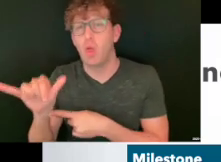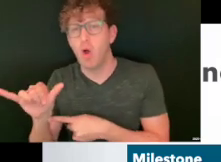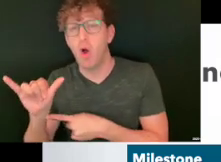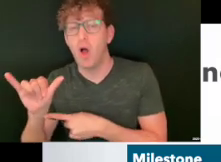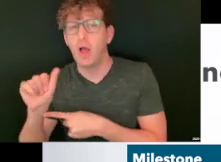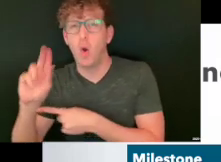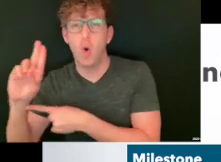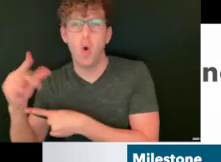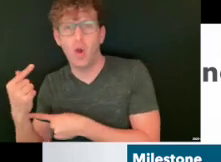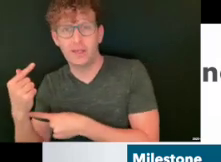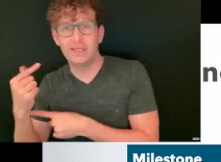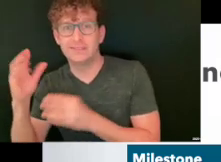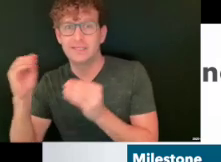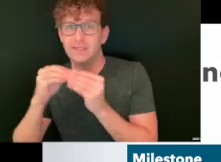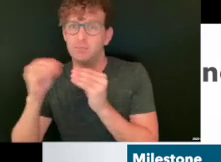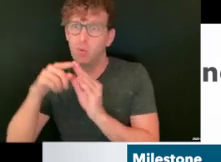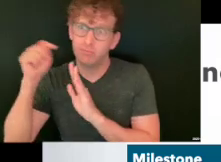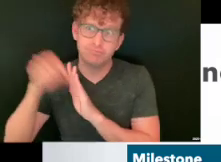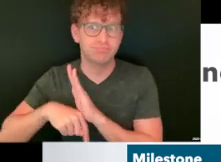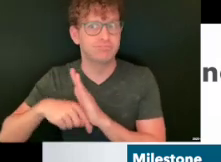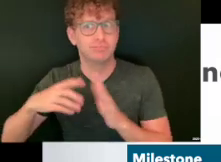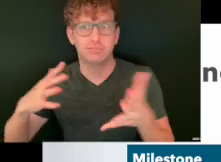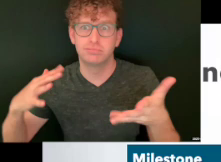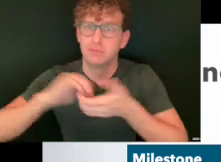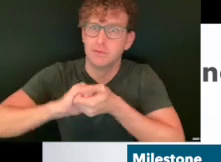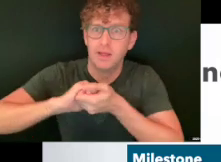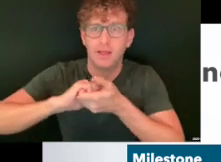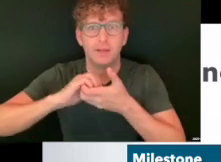well. And then